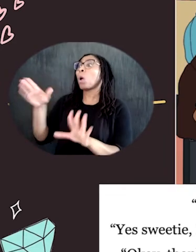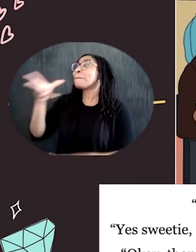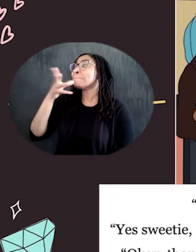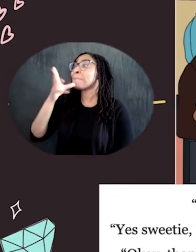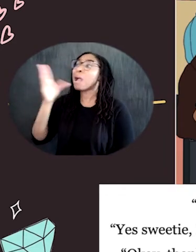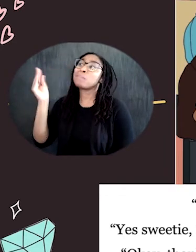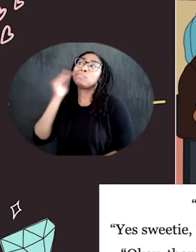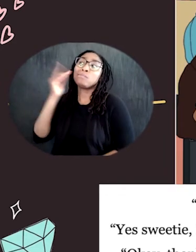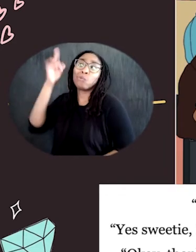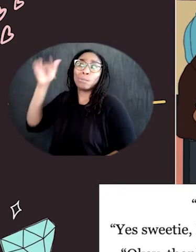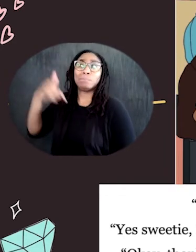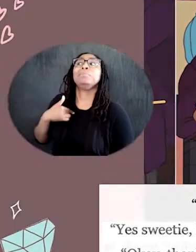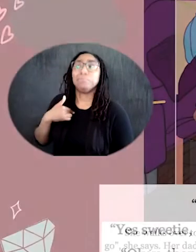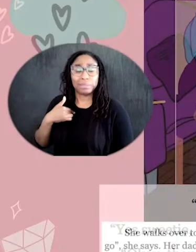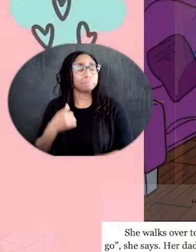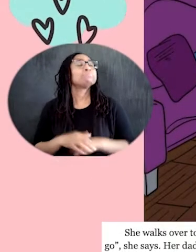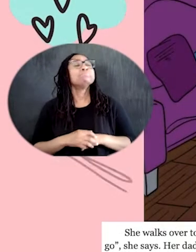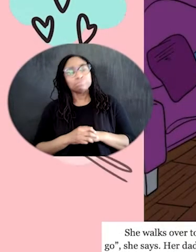Mom a kiss for me."